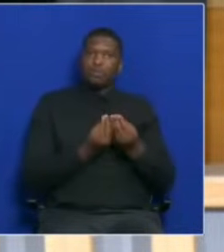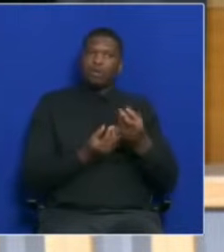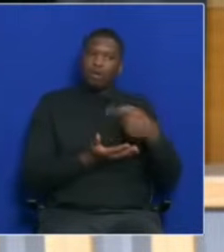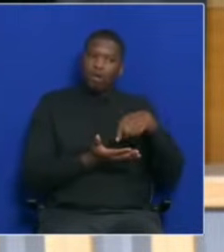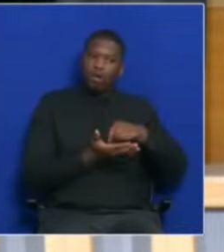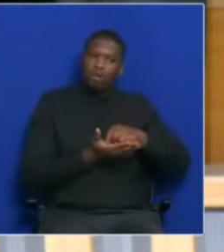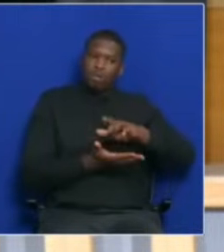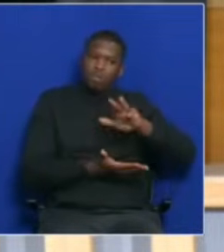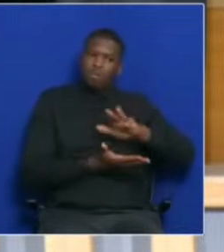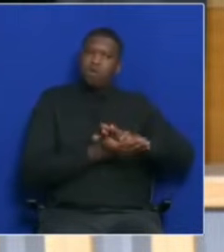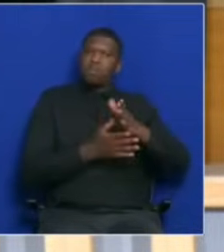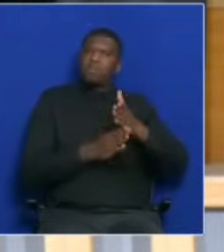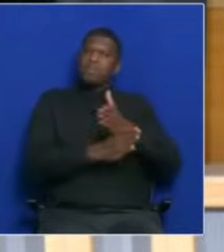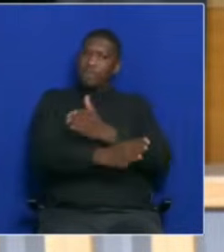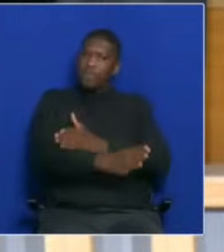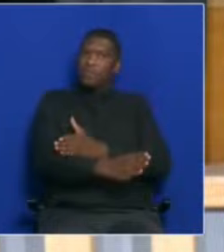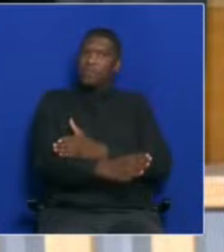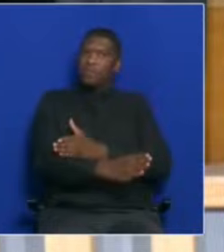and